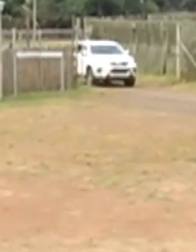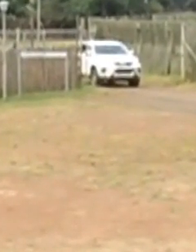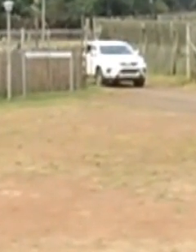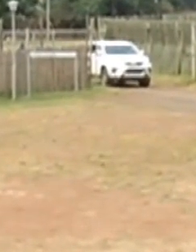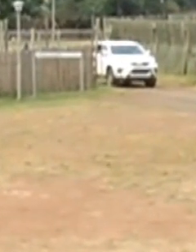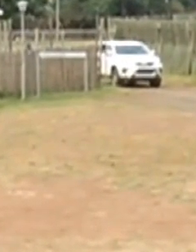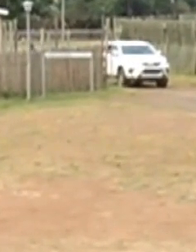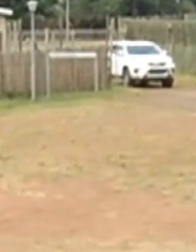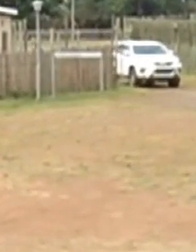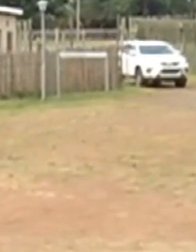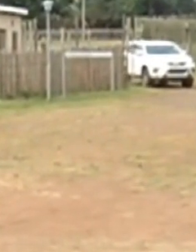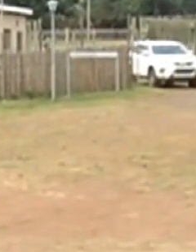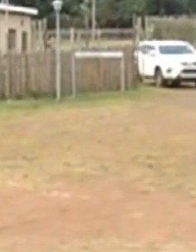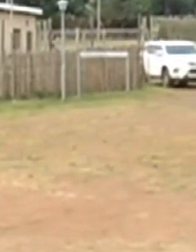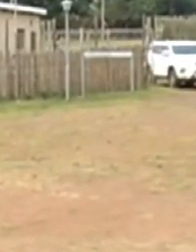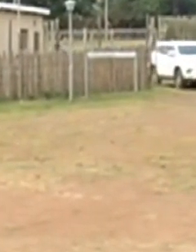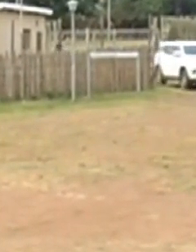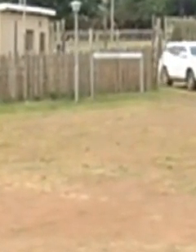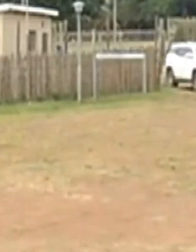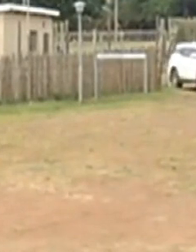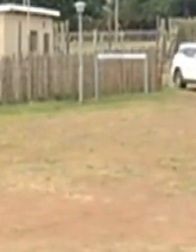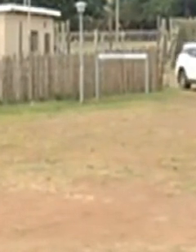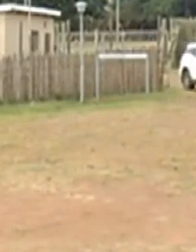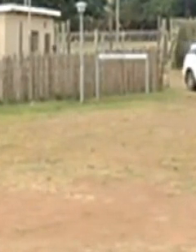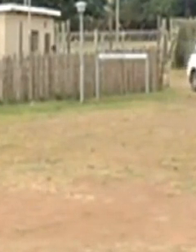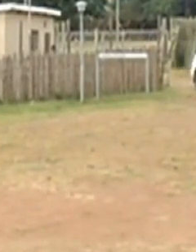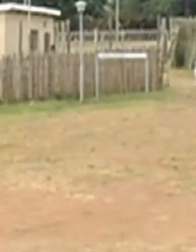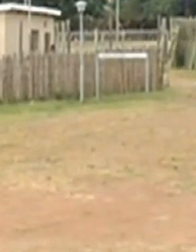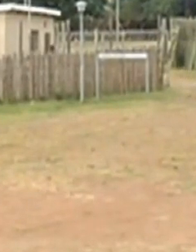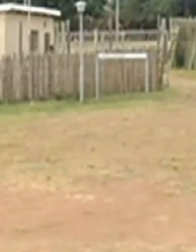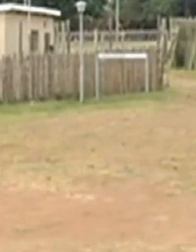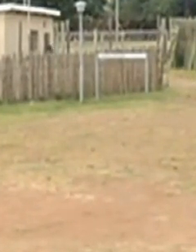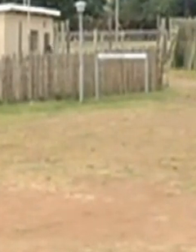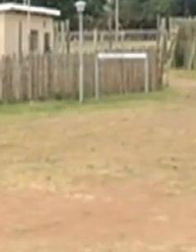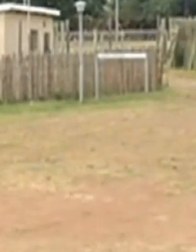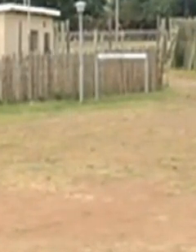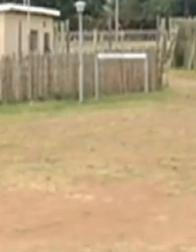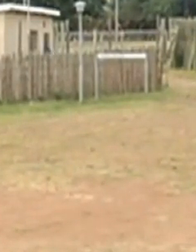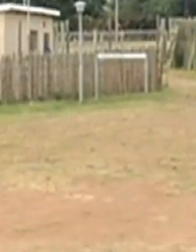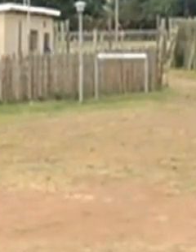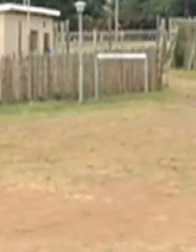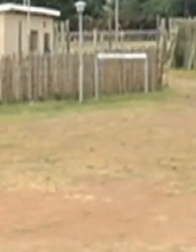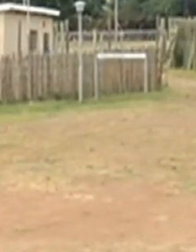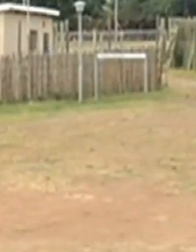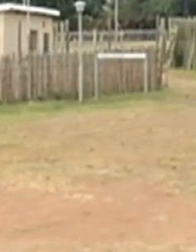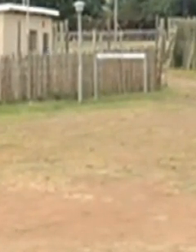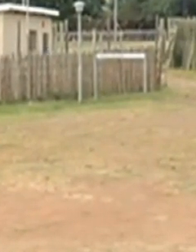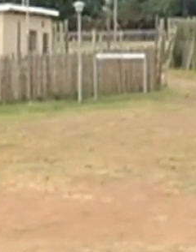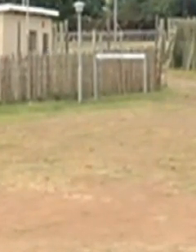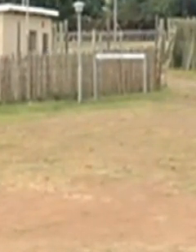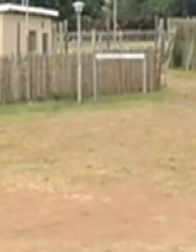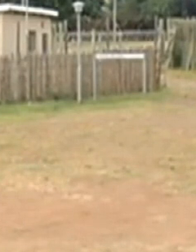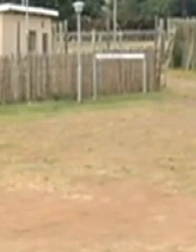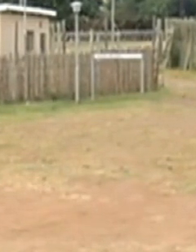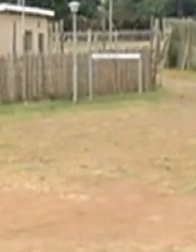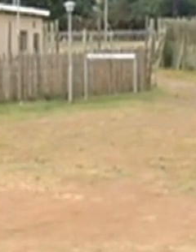to today's planting of the king, is basically where the king grew up as a young man.